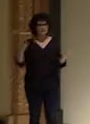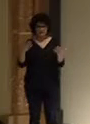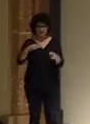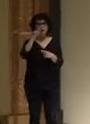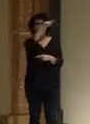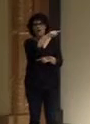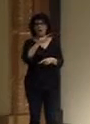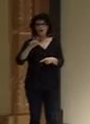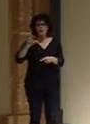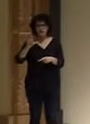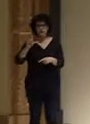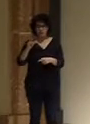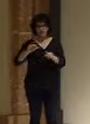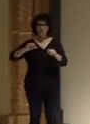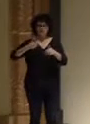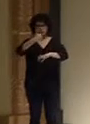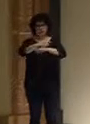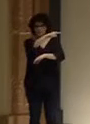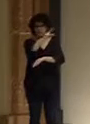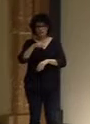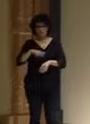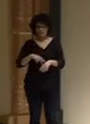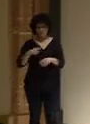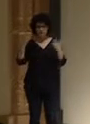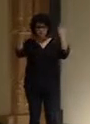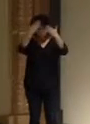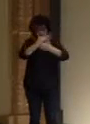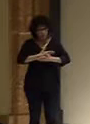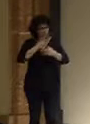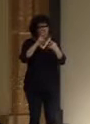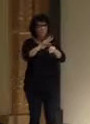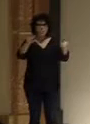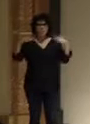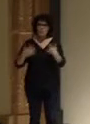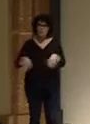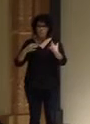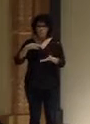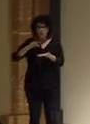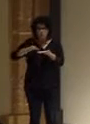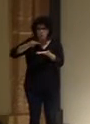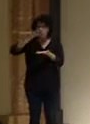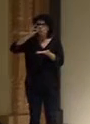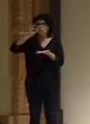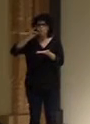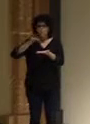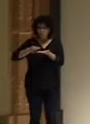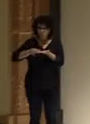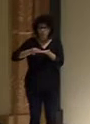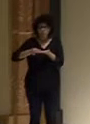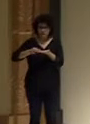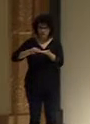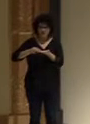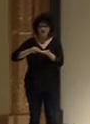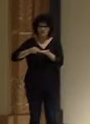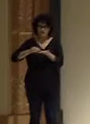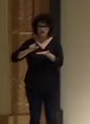apart from an unforgettable night in a small Fado cafe in Alfama, which was not part of the